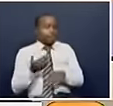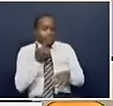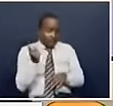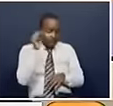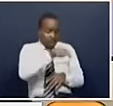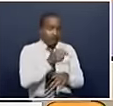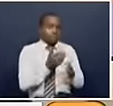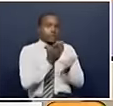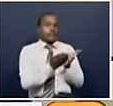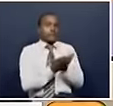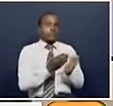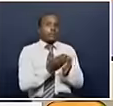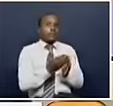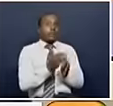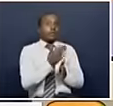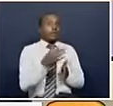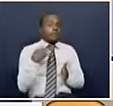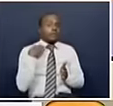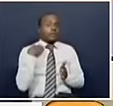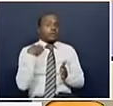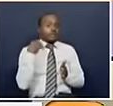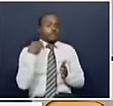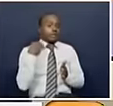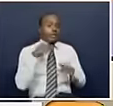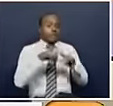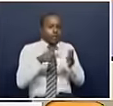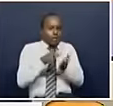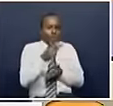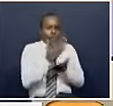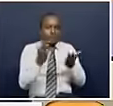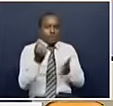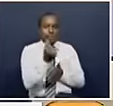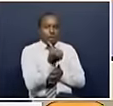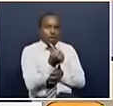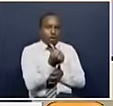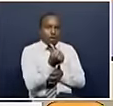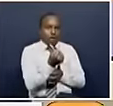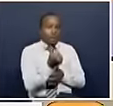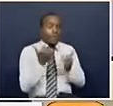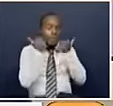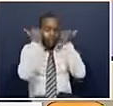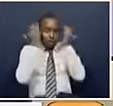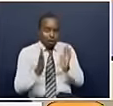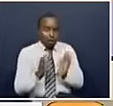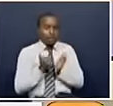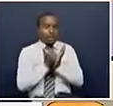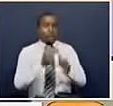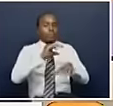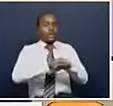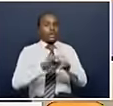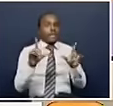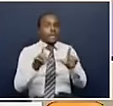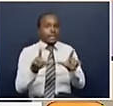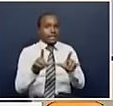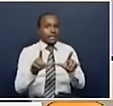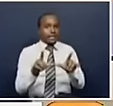They're giving the service pro bono, but we're giving them a stipend. The lawyer is helping them get the licenses. And as a matter of